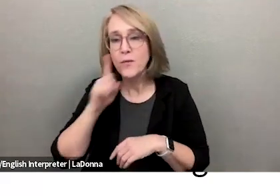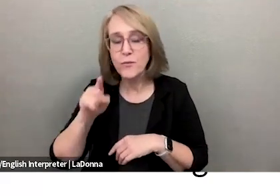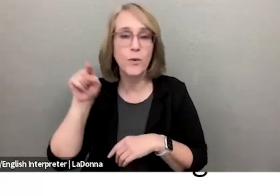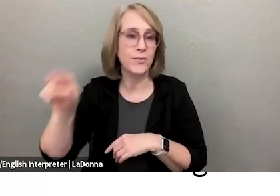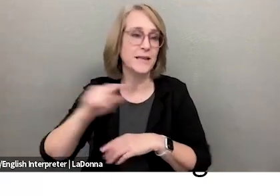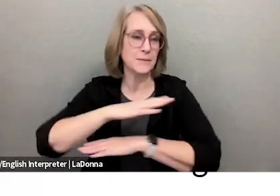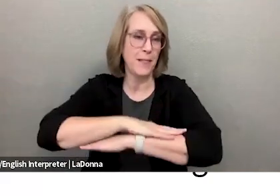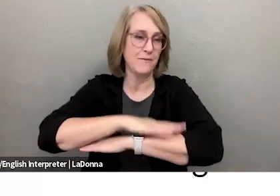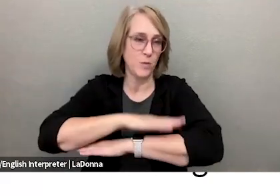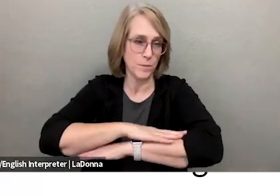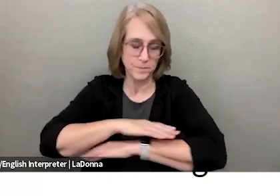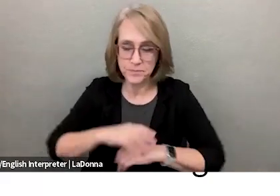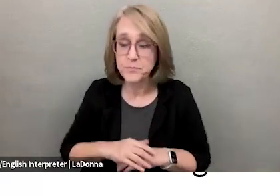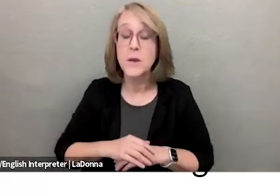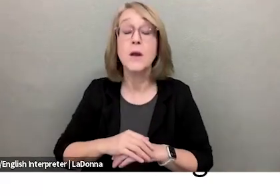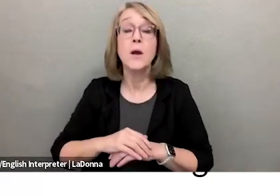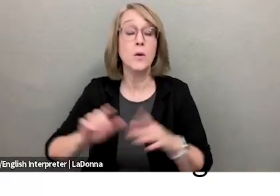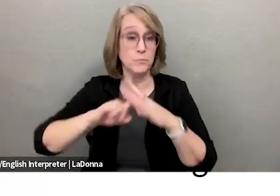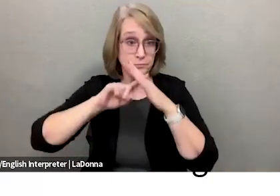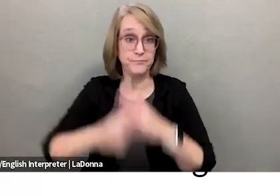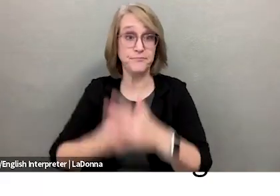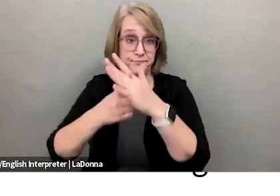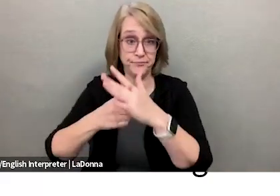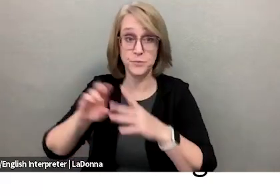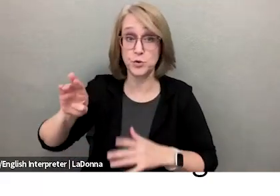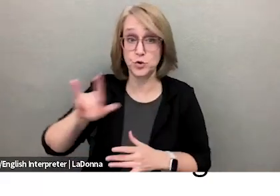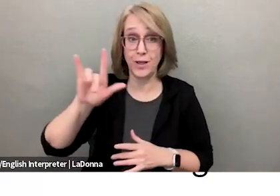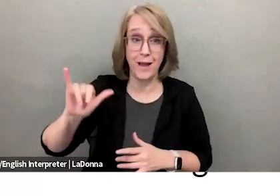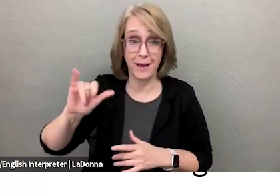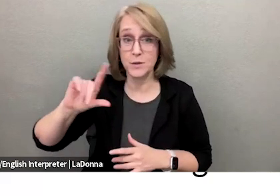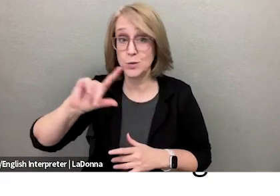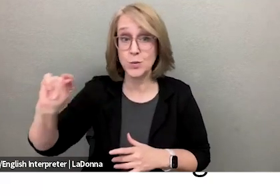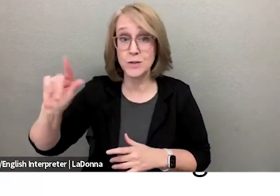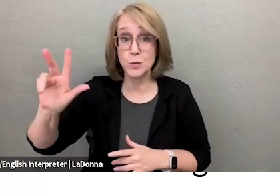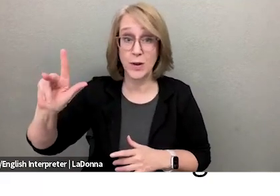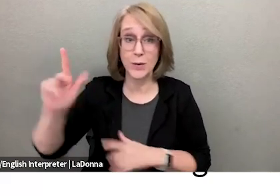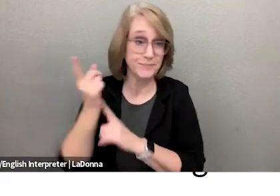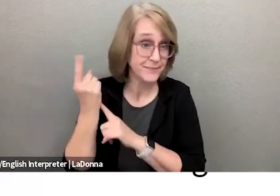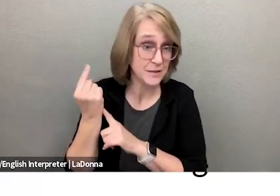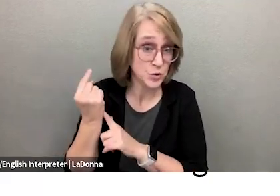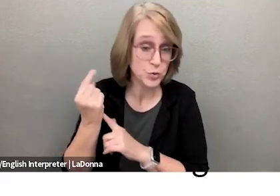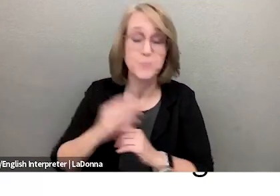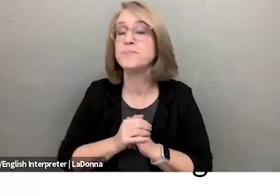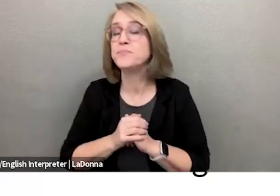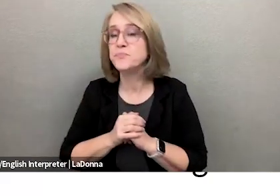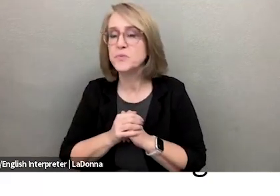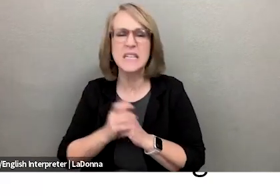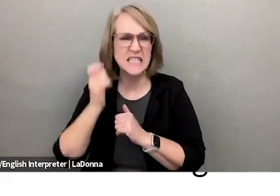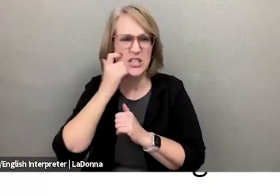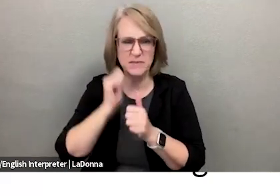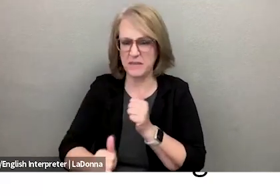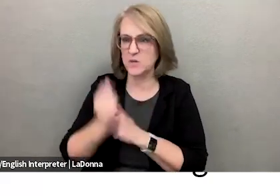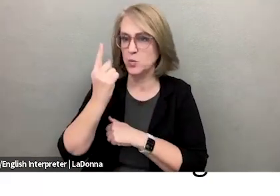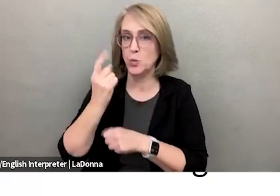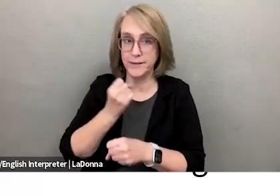platform. We launched our certification in July of 2023. And we're just, a little over